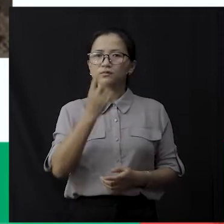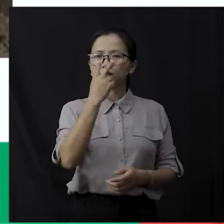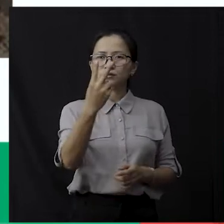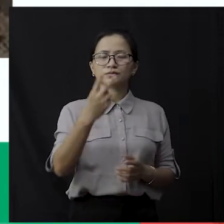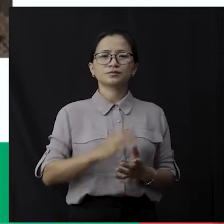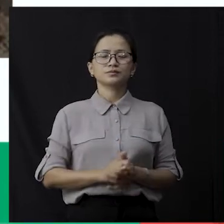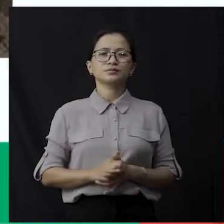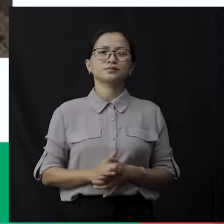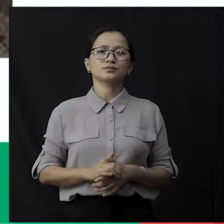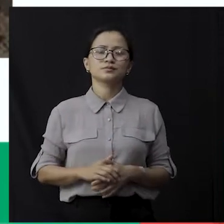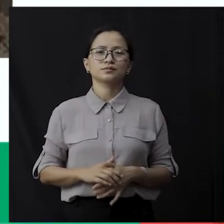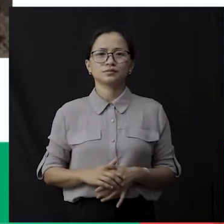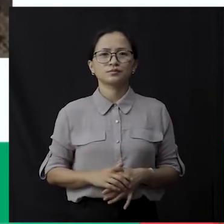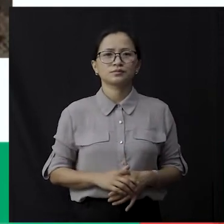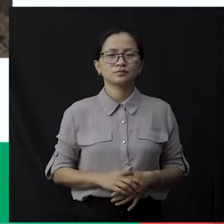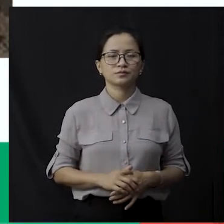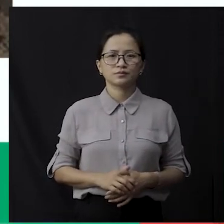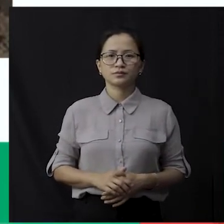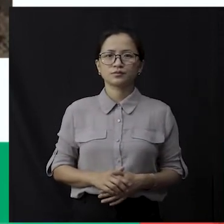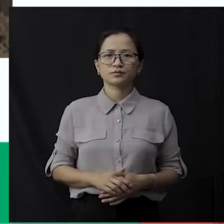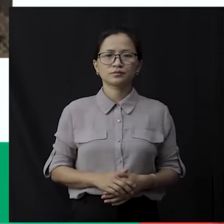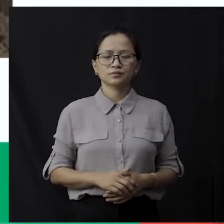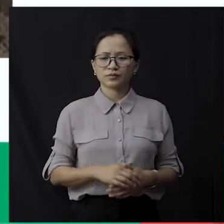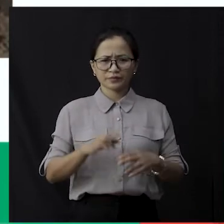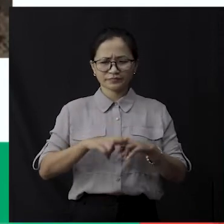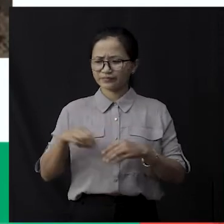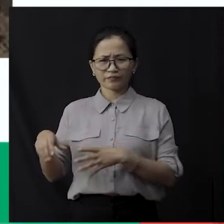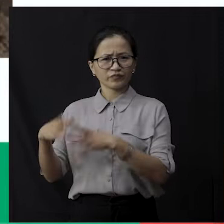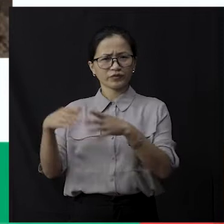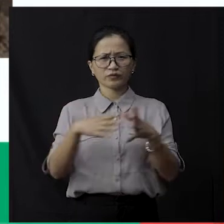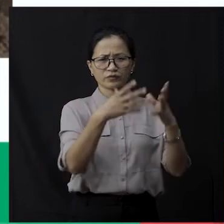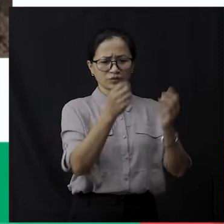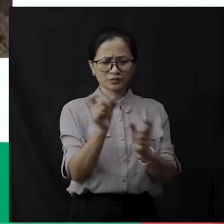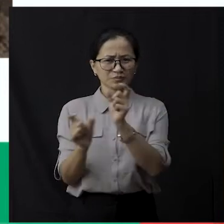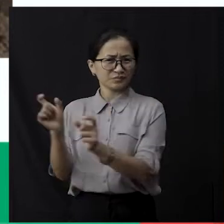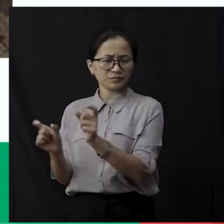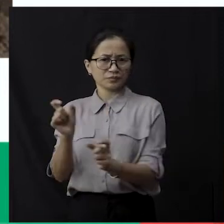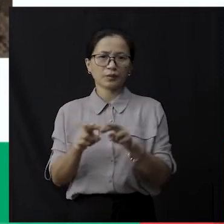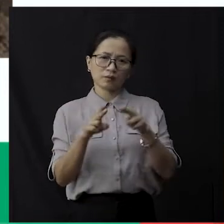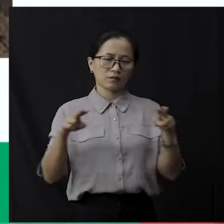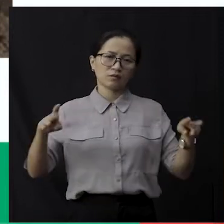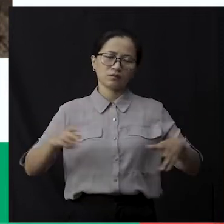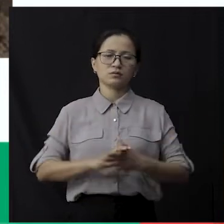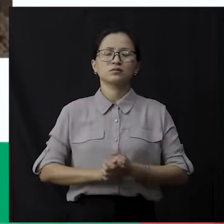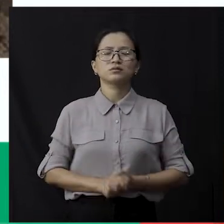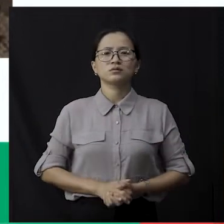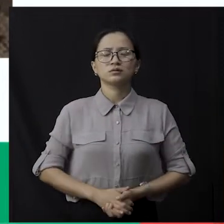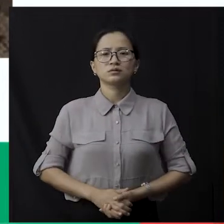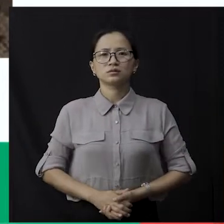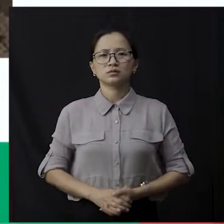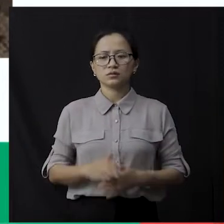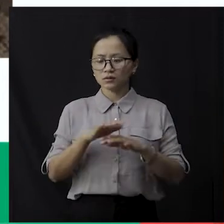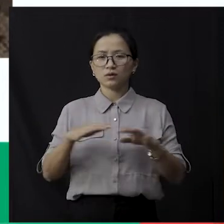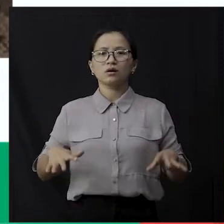see here, we can see forests, we can see peoples, different people, right? So